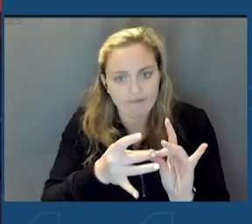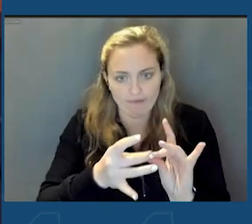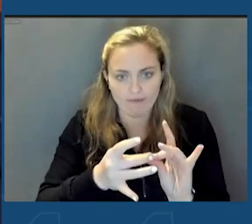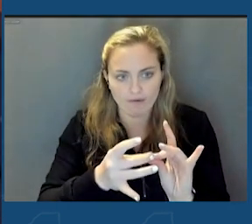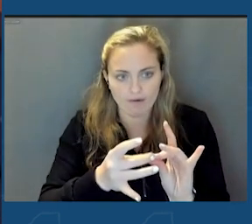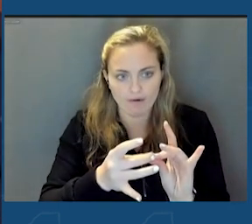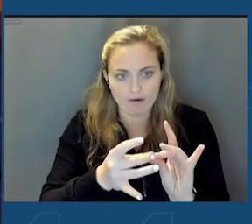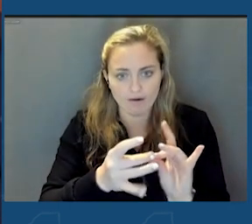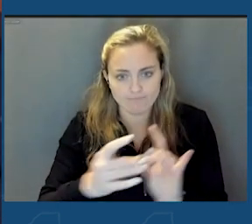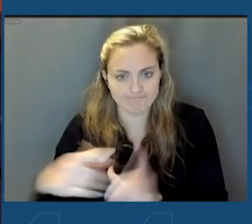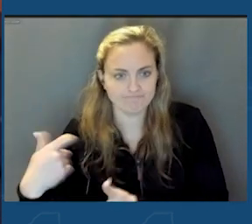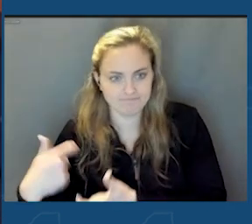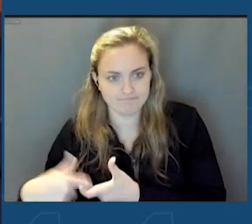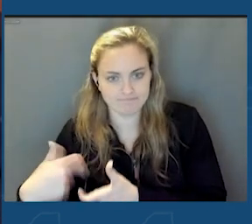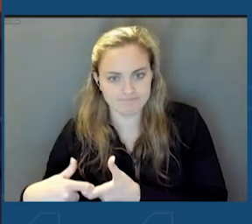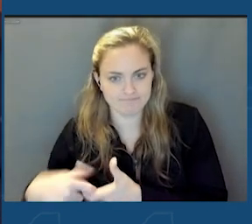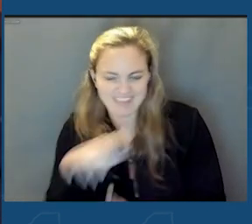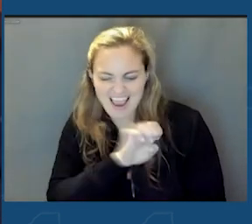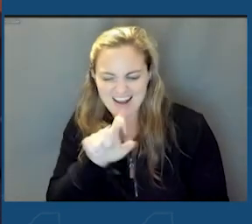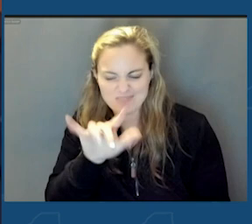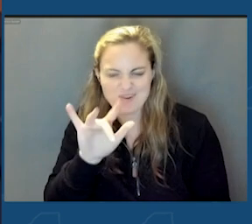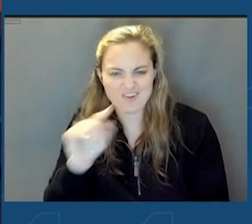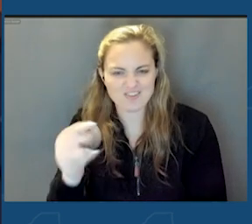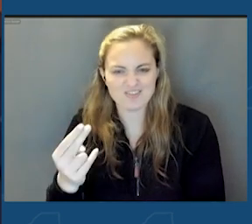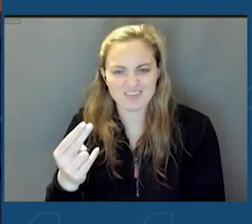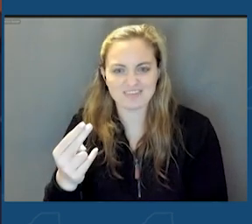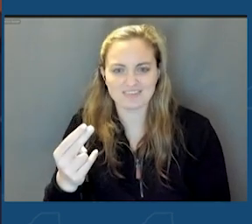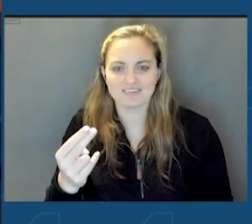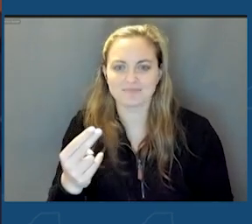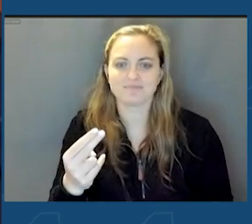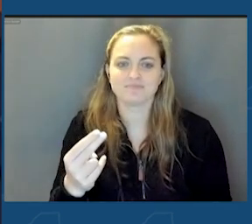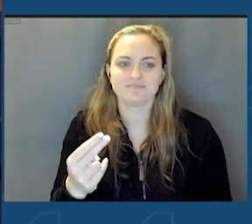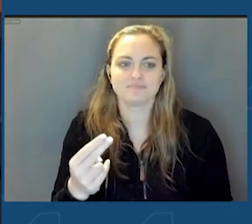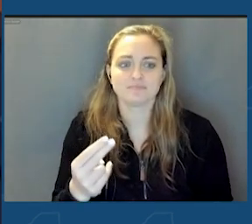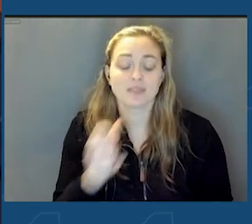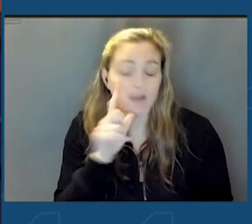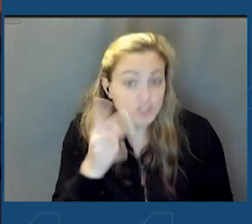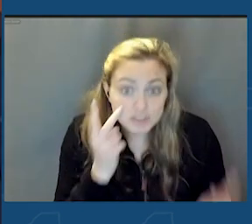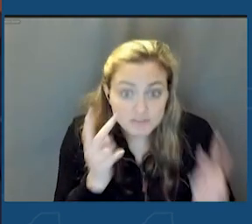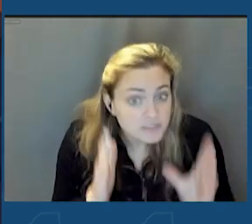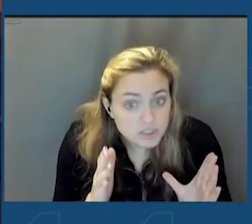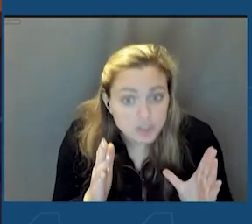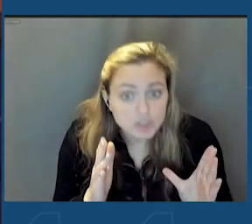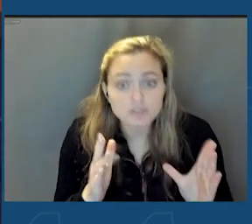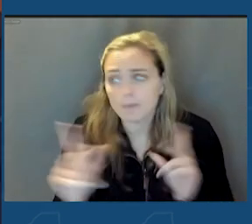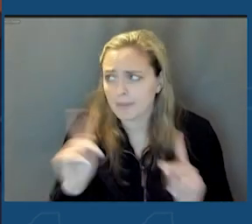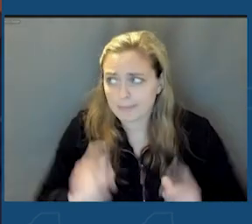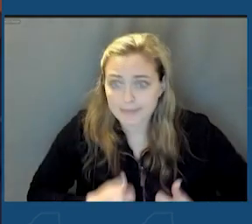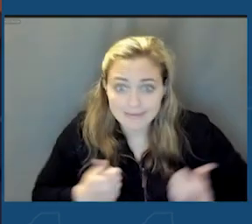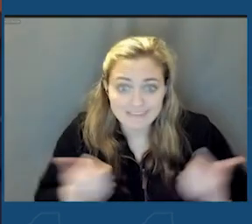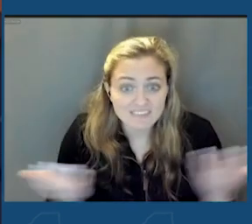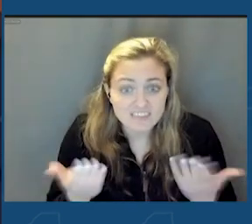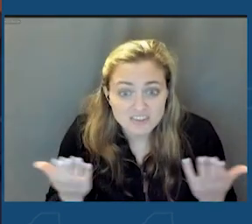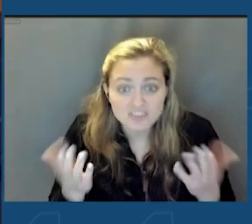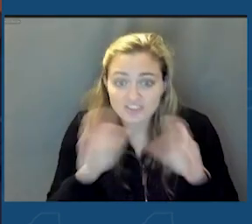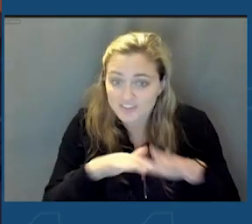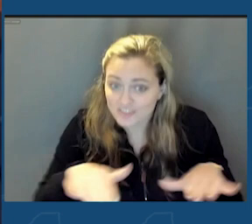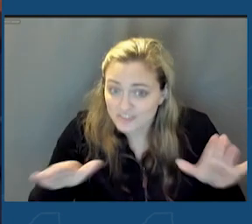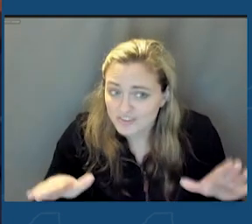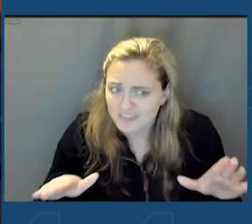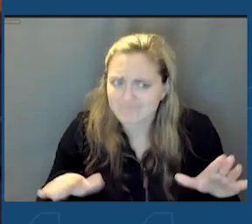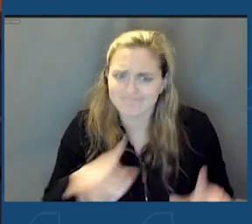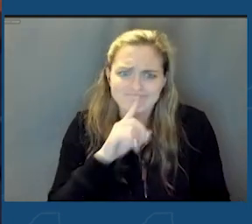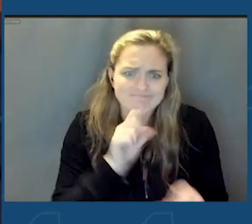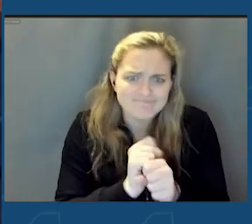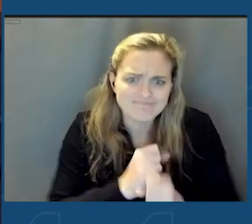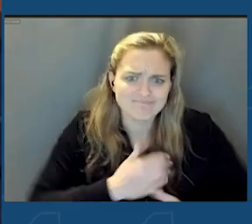Maqueta and East 125th Street for not just our visitors, but for our residents and our children, so they can truly